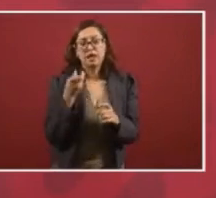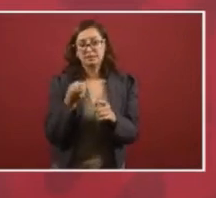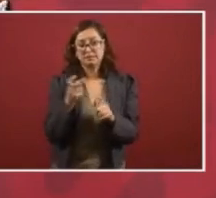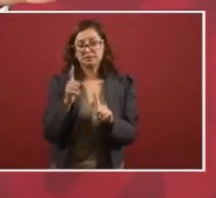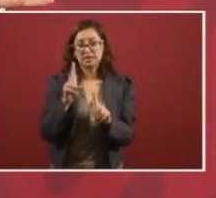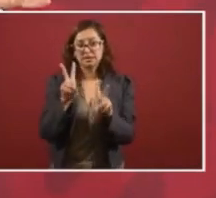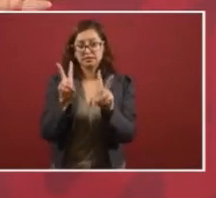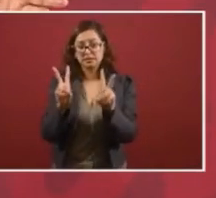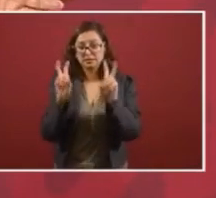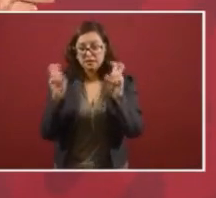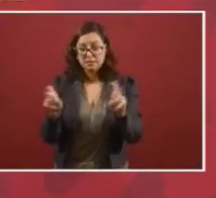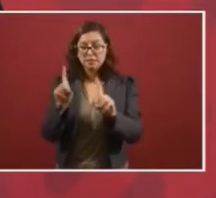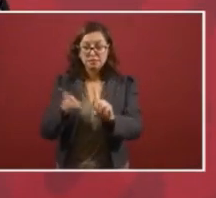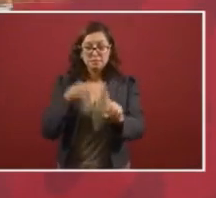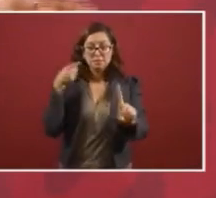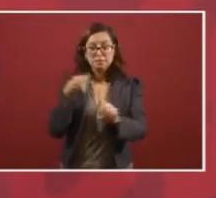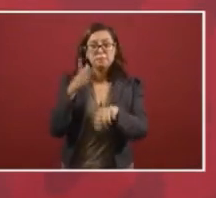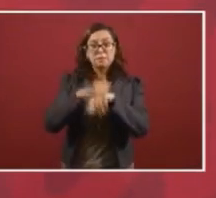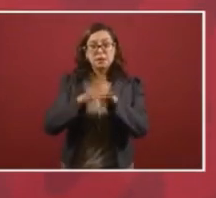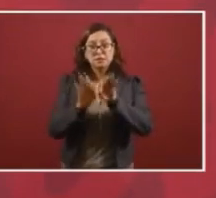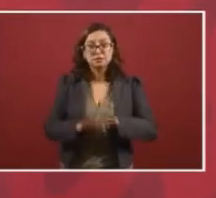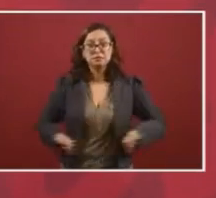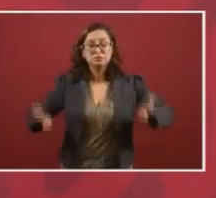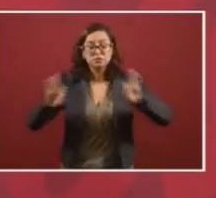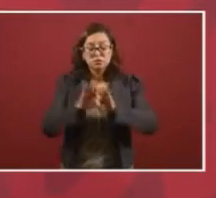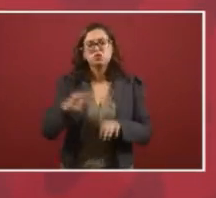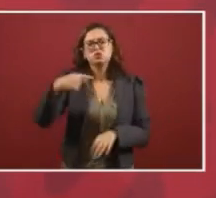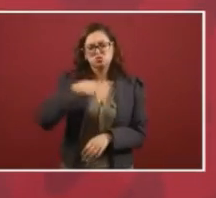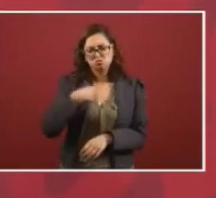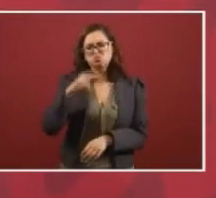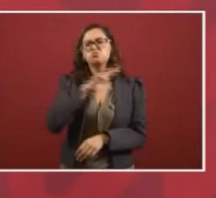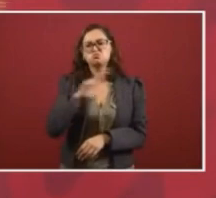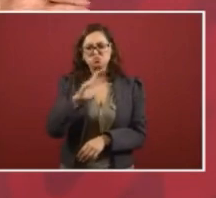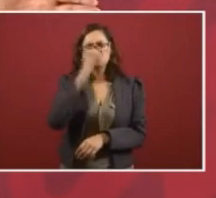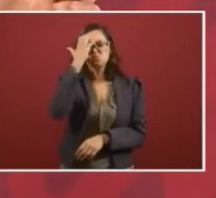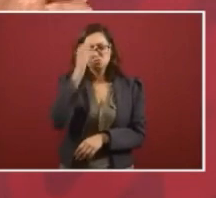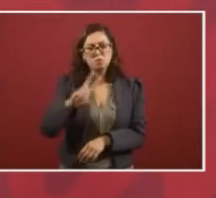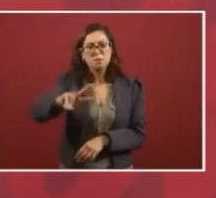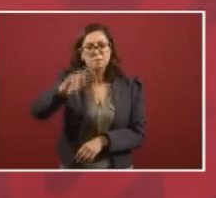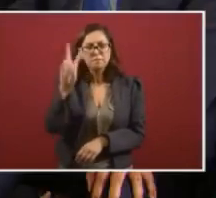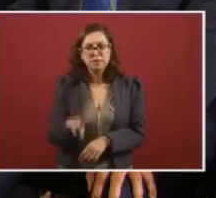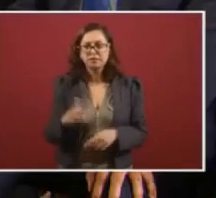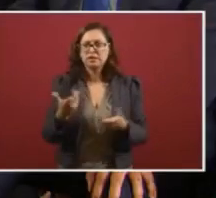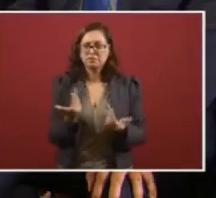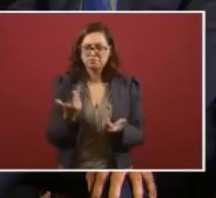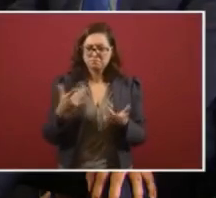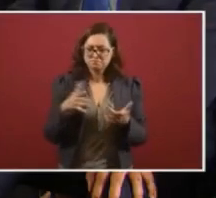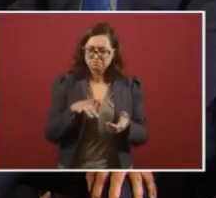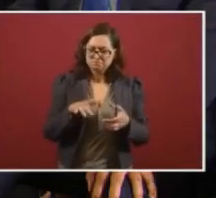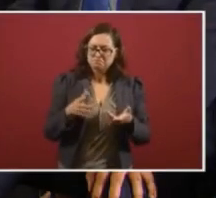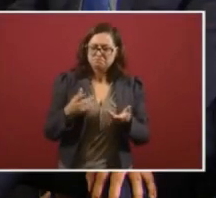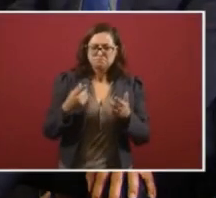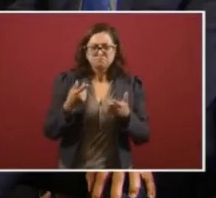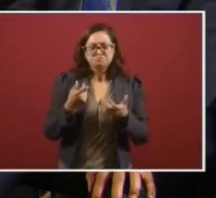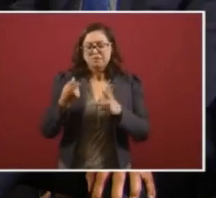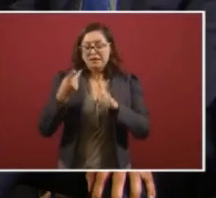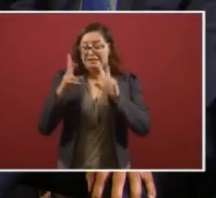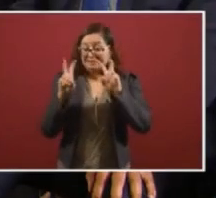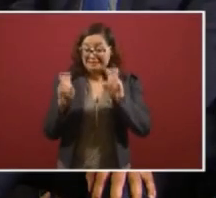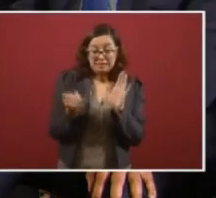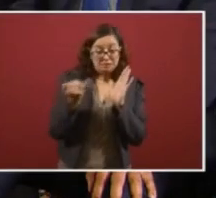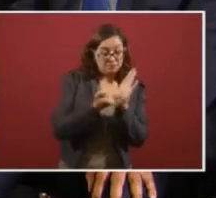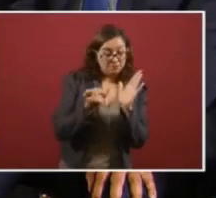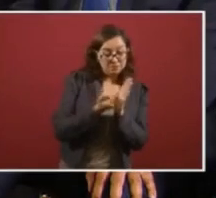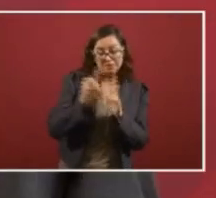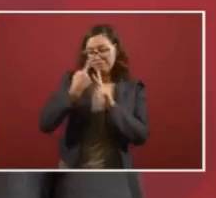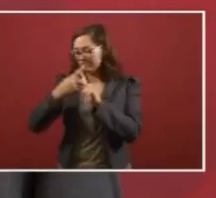They have centered themselves on this point, the technical terms, dominion of the